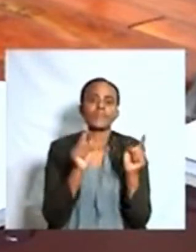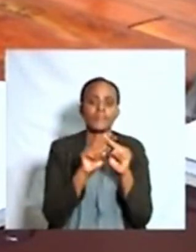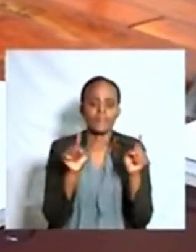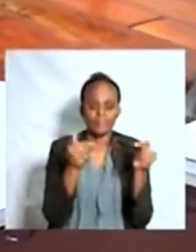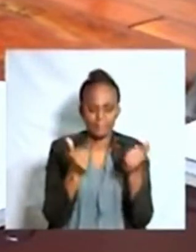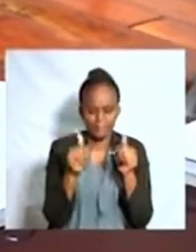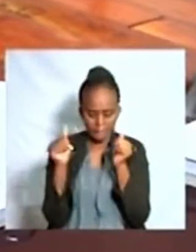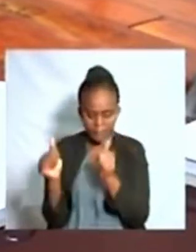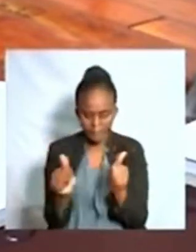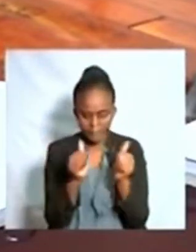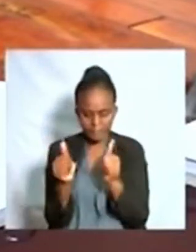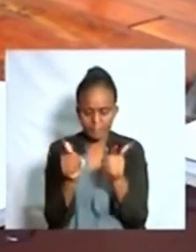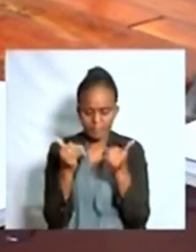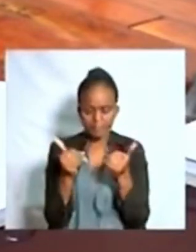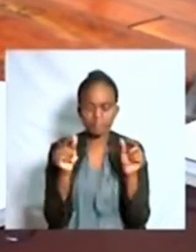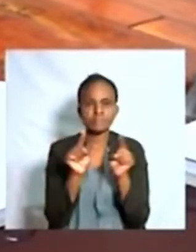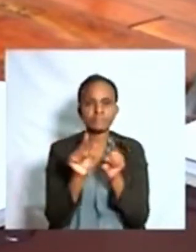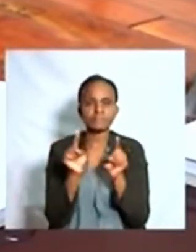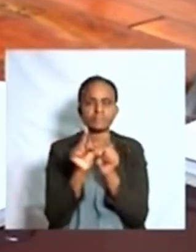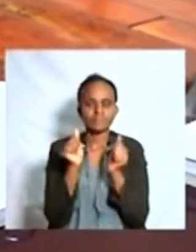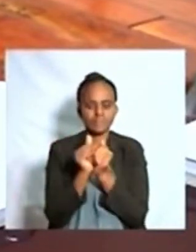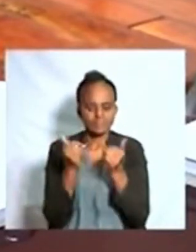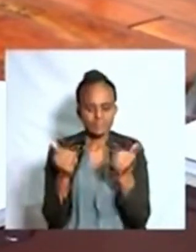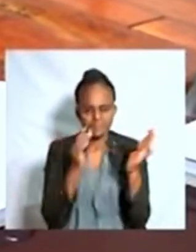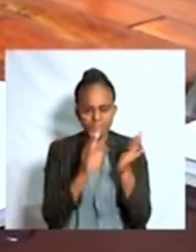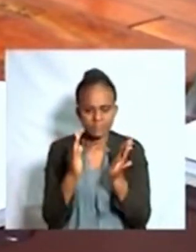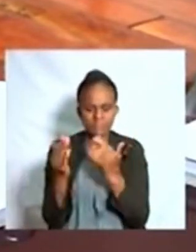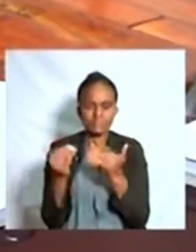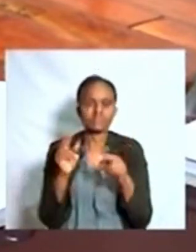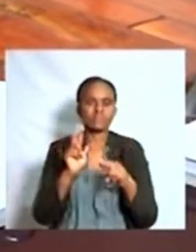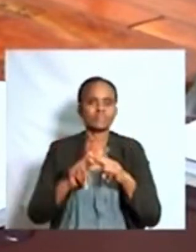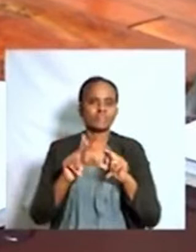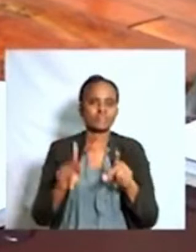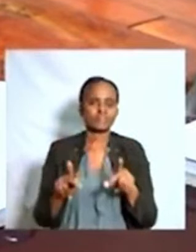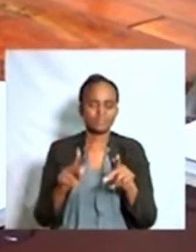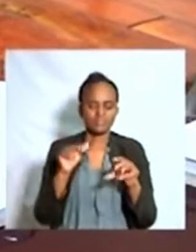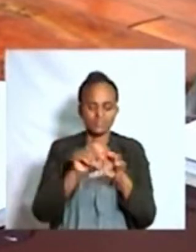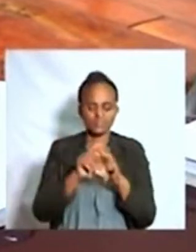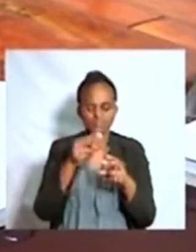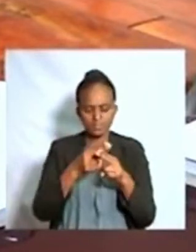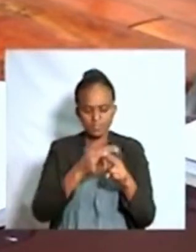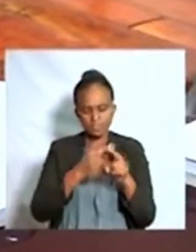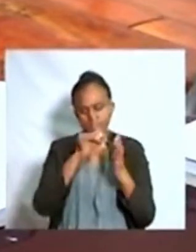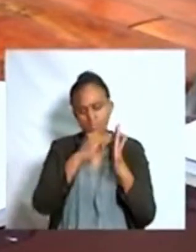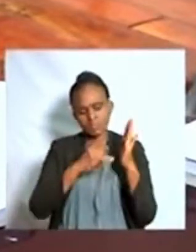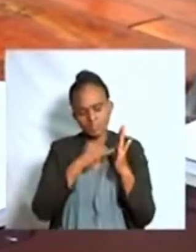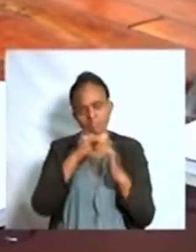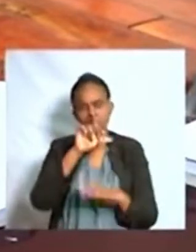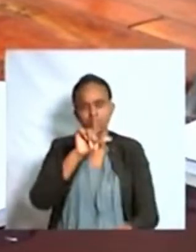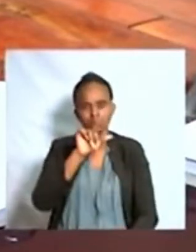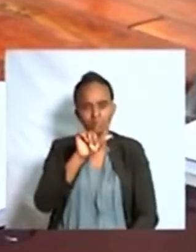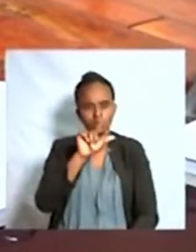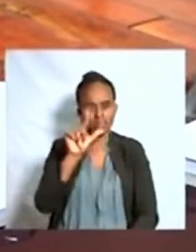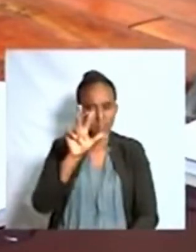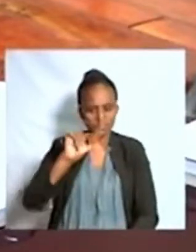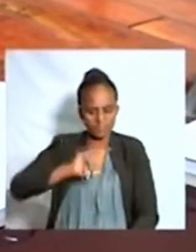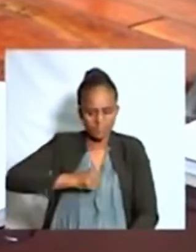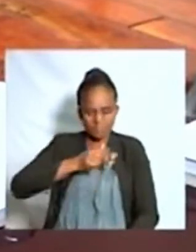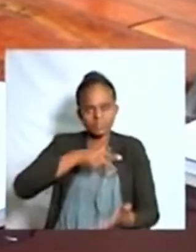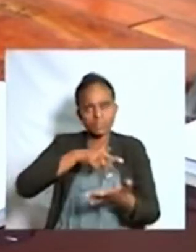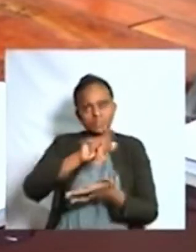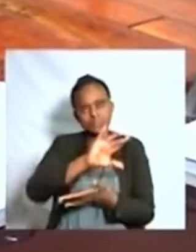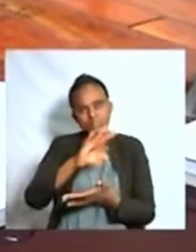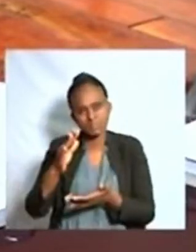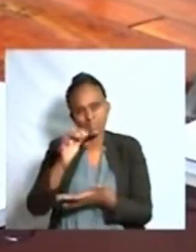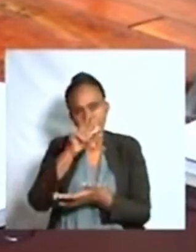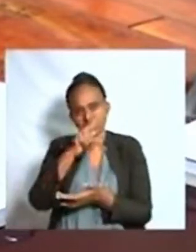an action taken as well as remedial measure, Chair, in the month of January 2023, we have paid back an amount